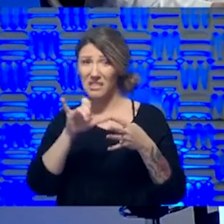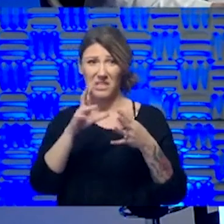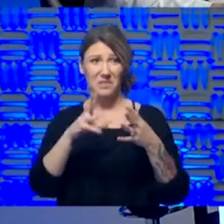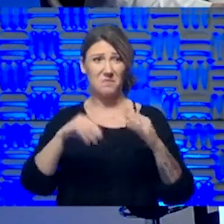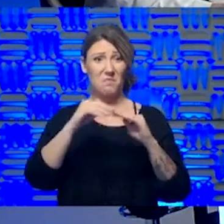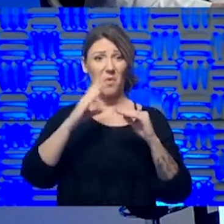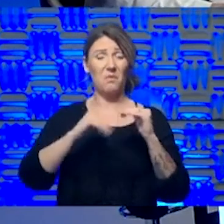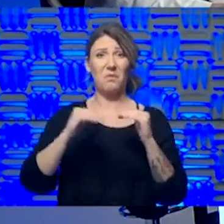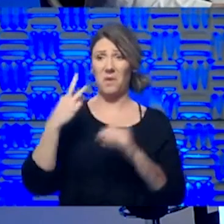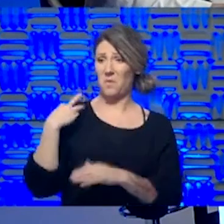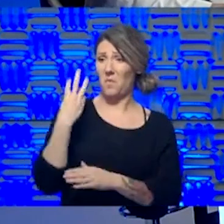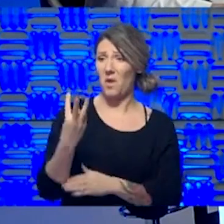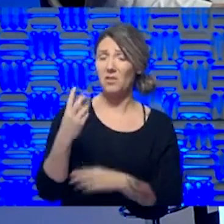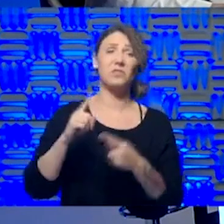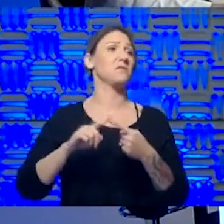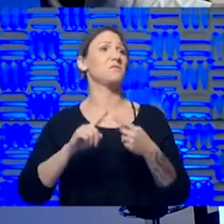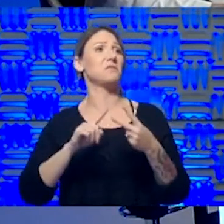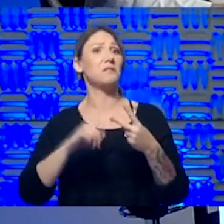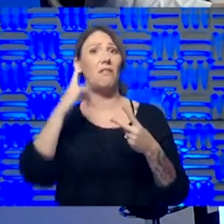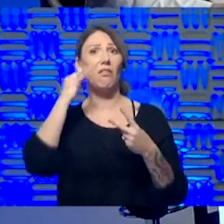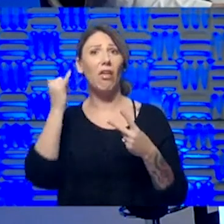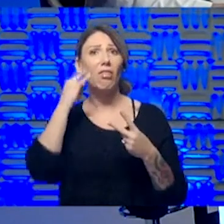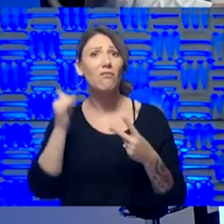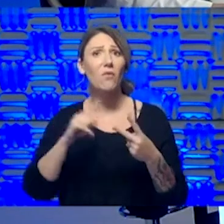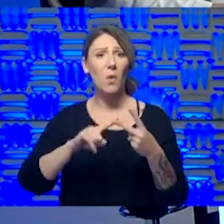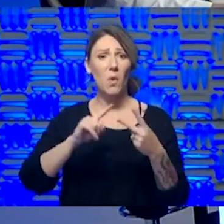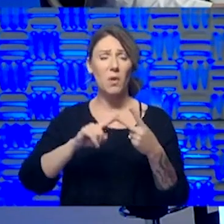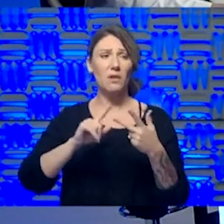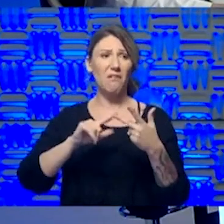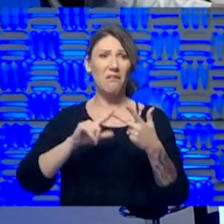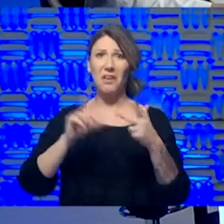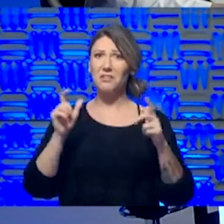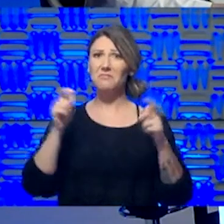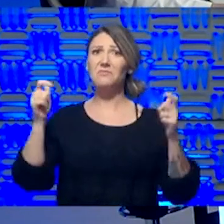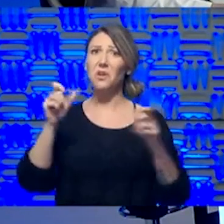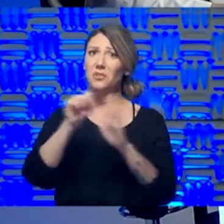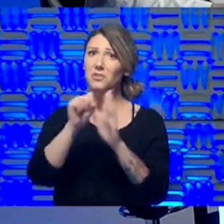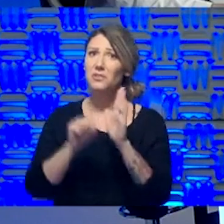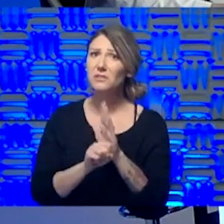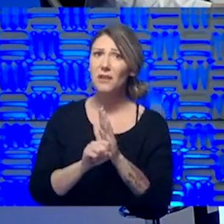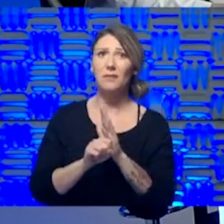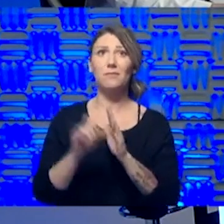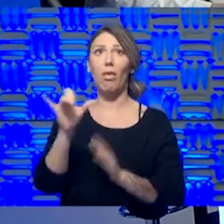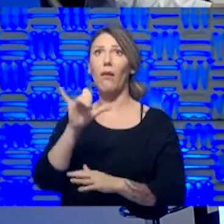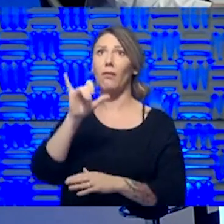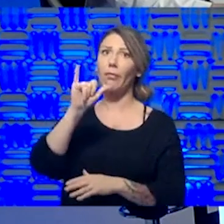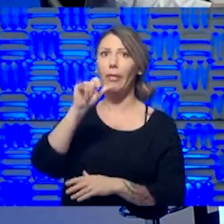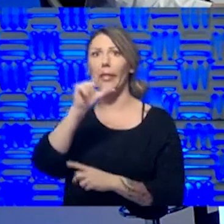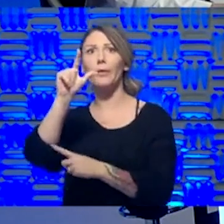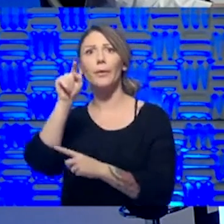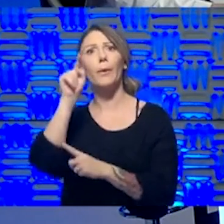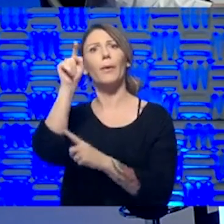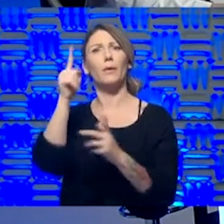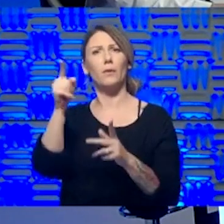and California and even larger states like Illinois. Do you agree with